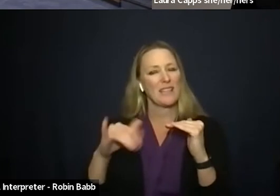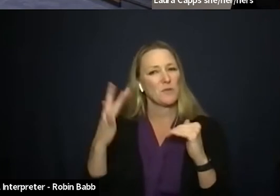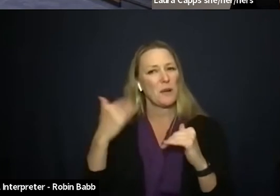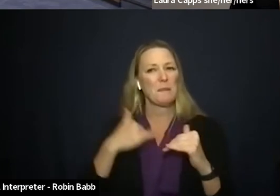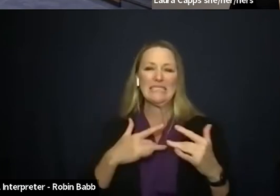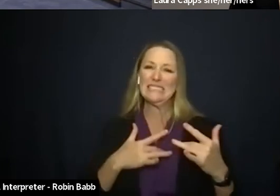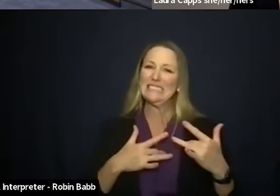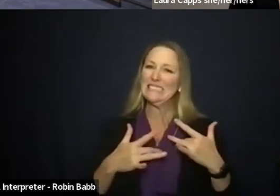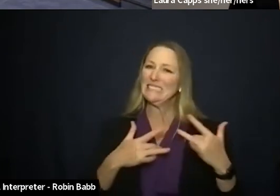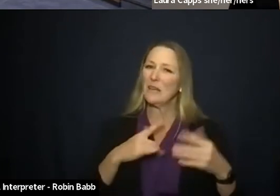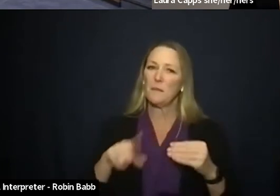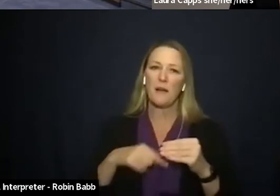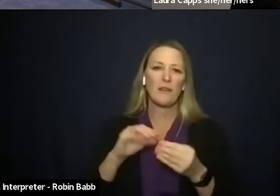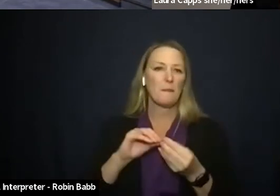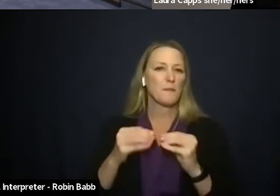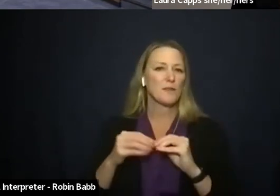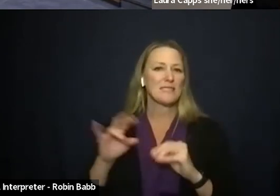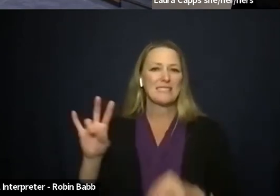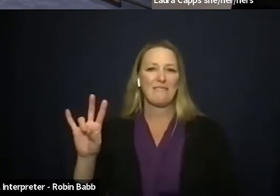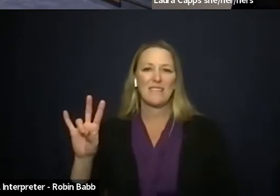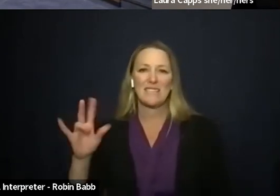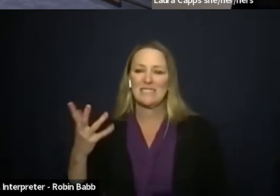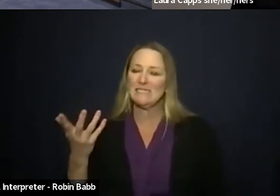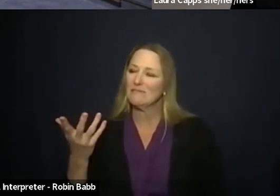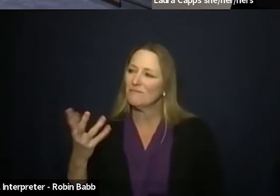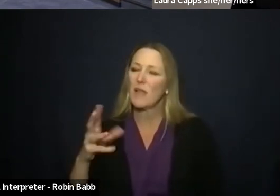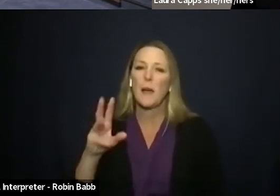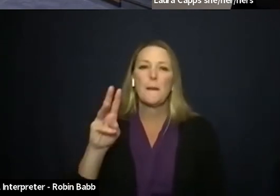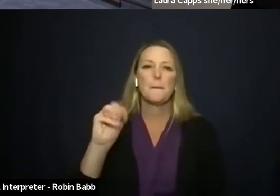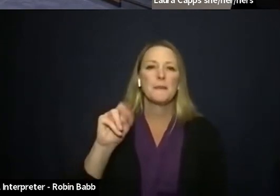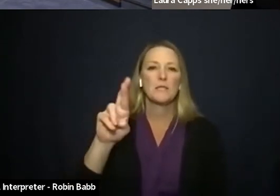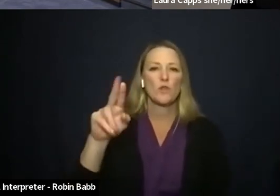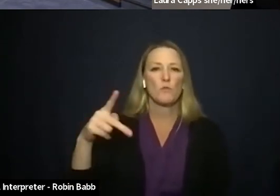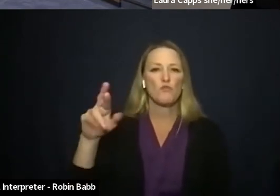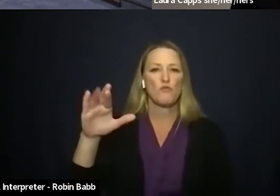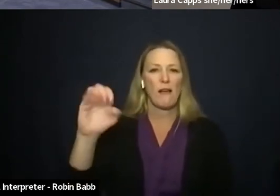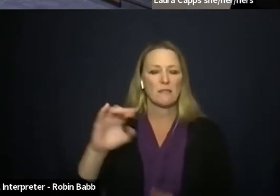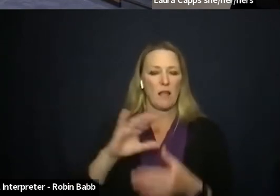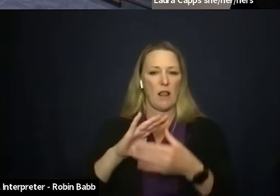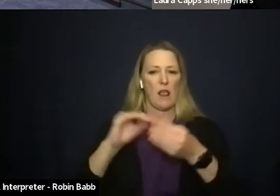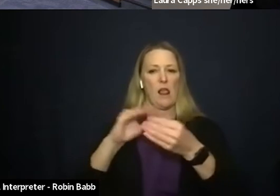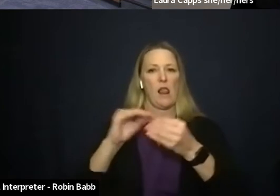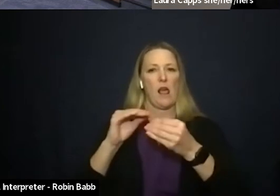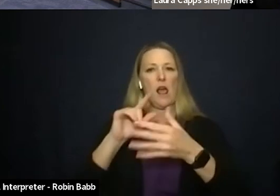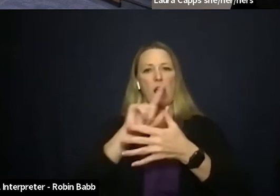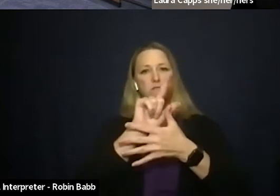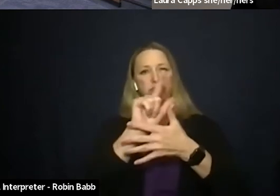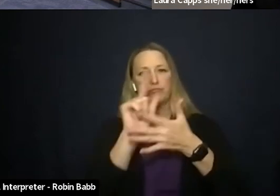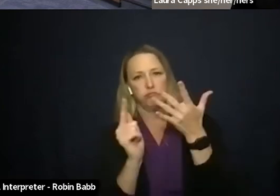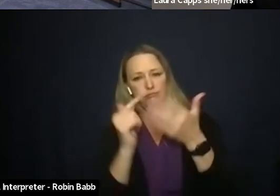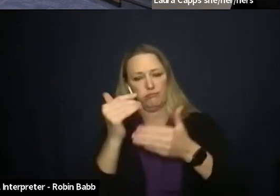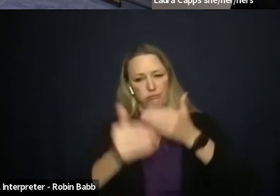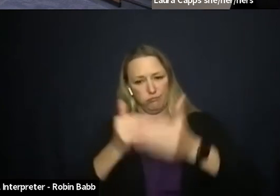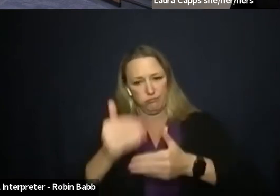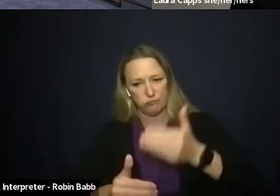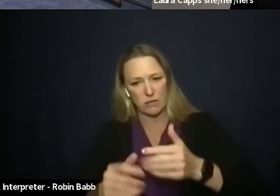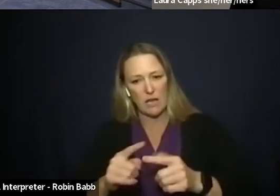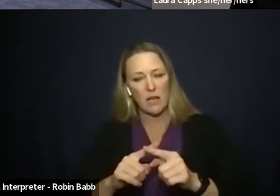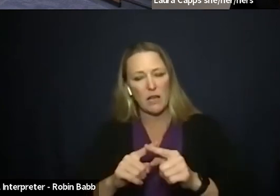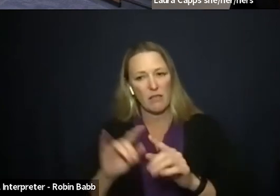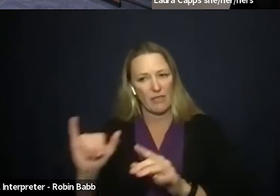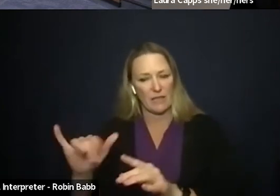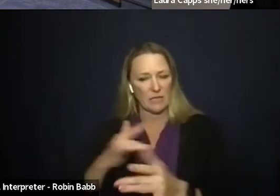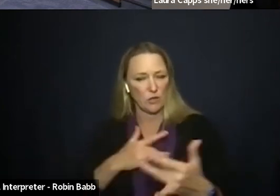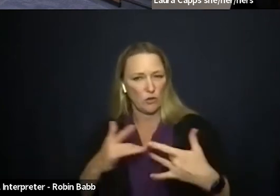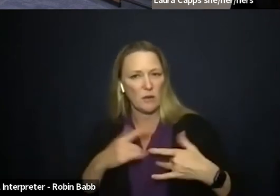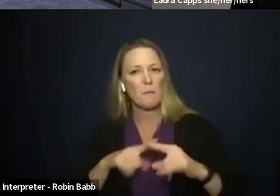procedures that mr price has outlined but also uh what mrs moton spoke to is it